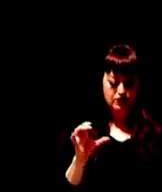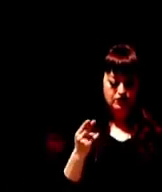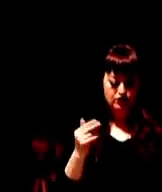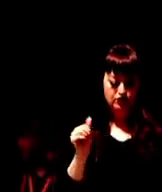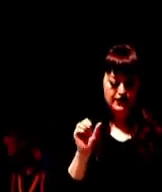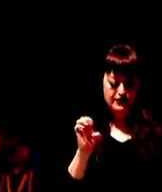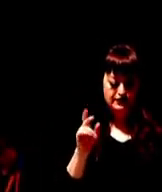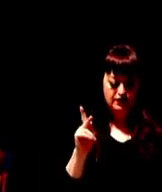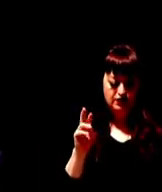Chase Carinta.